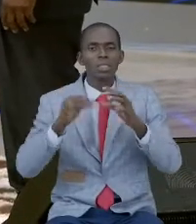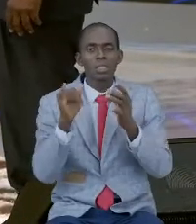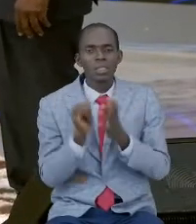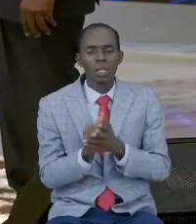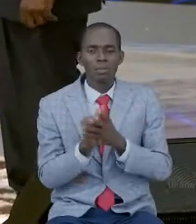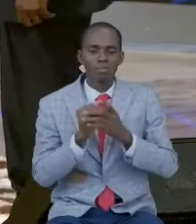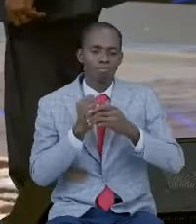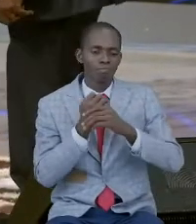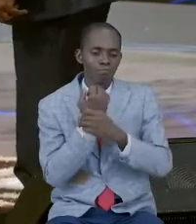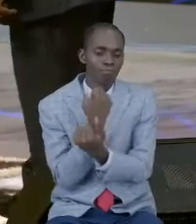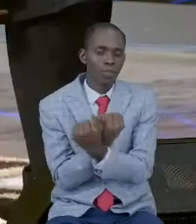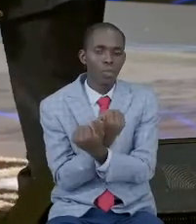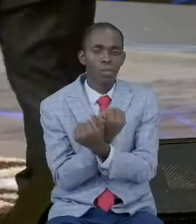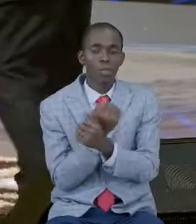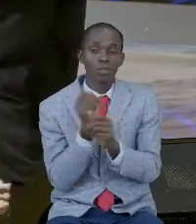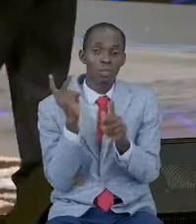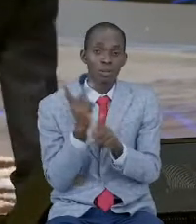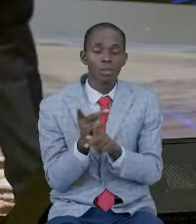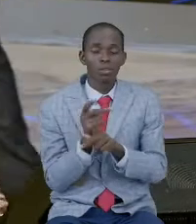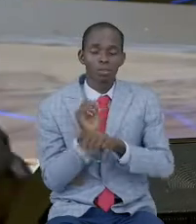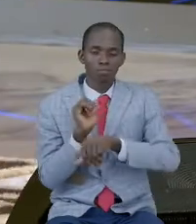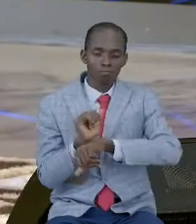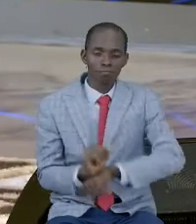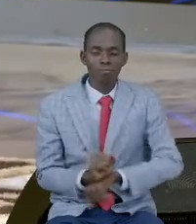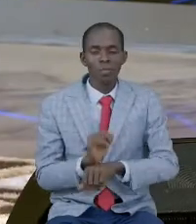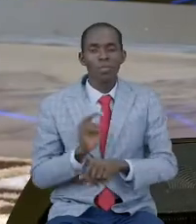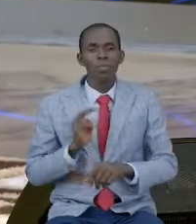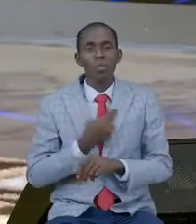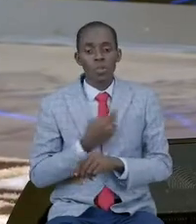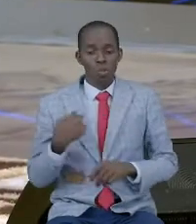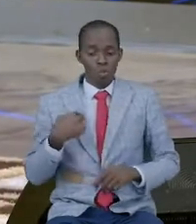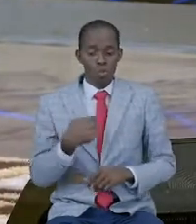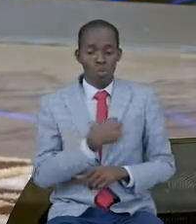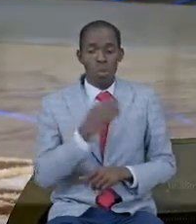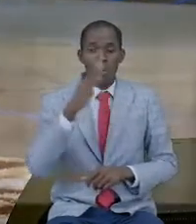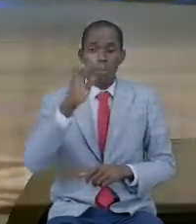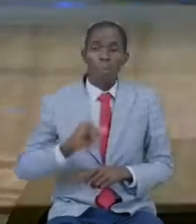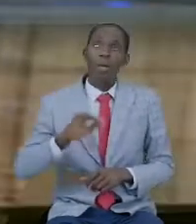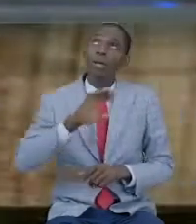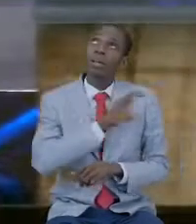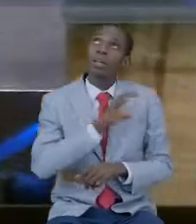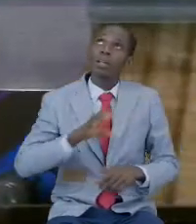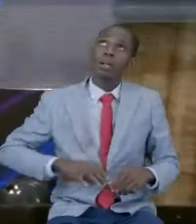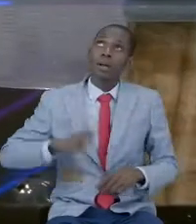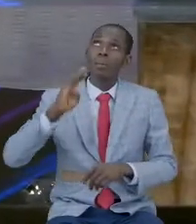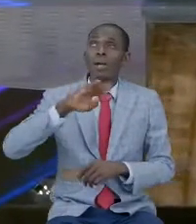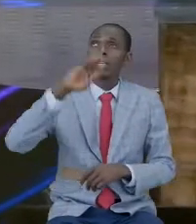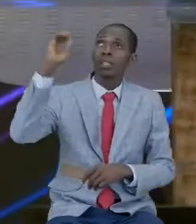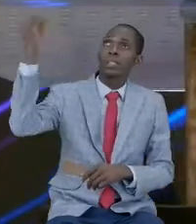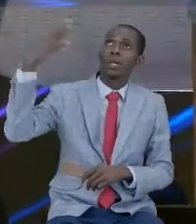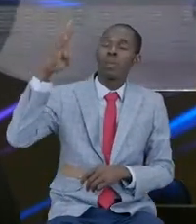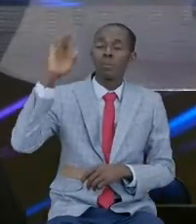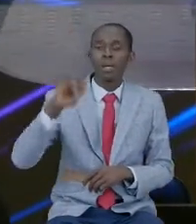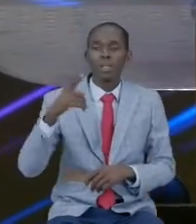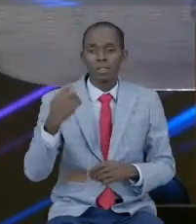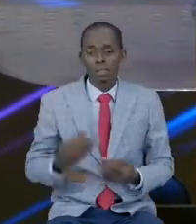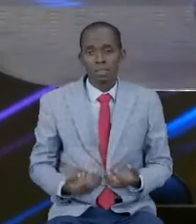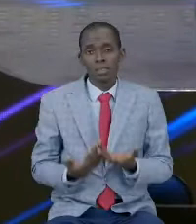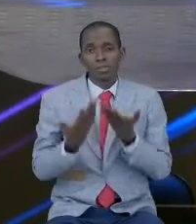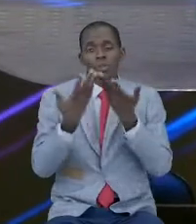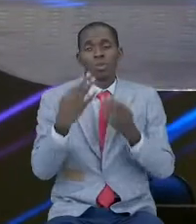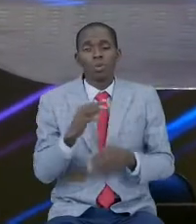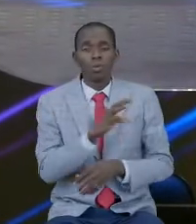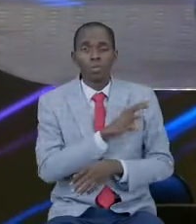We, by Christ, by grace, we, by the atonement of Calvary, were made